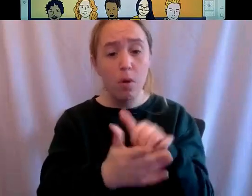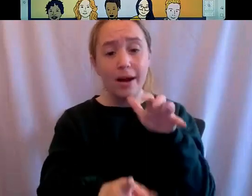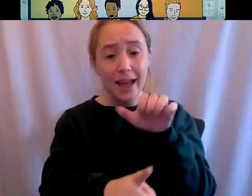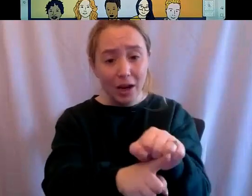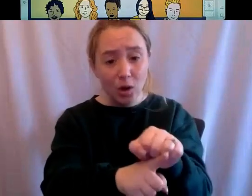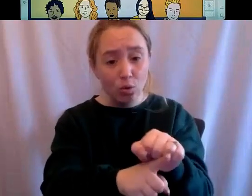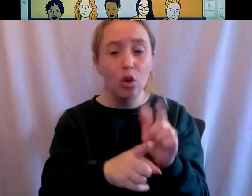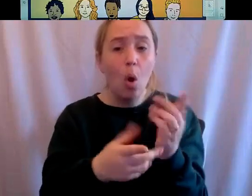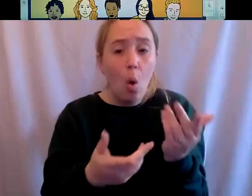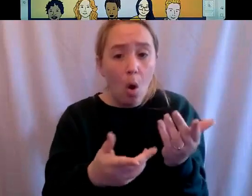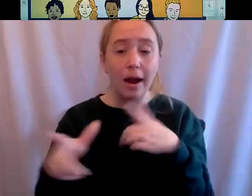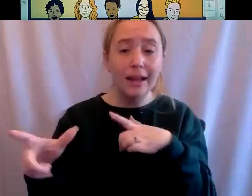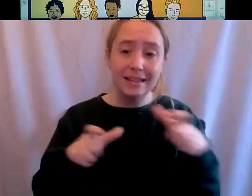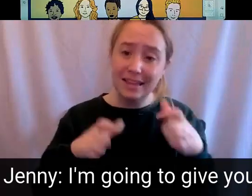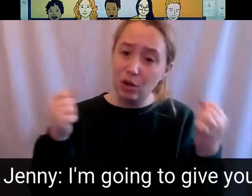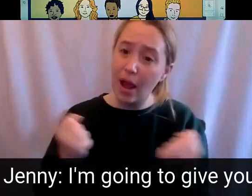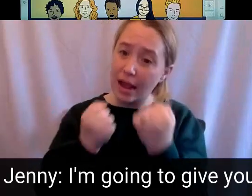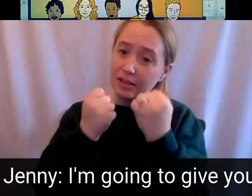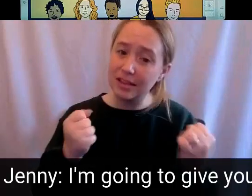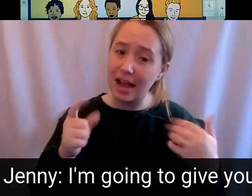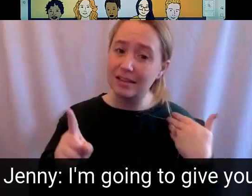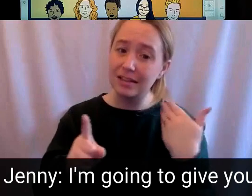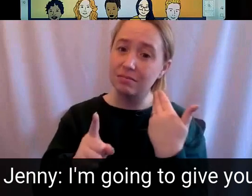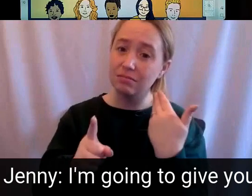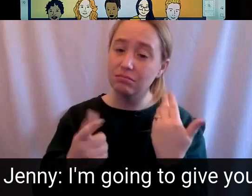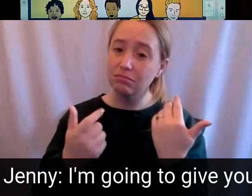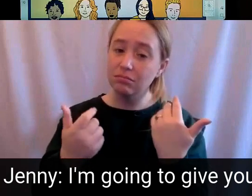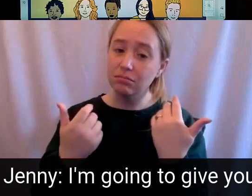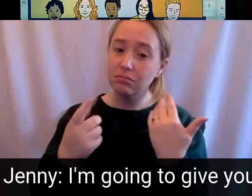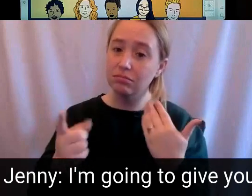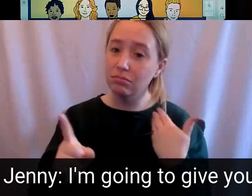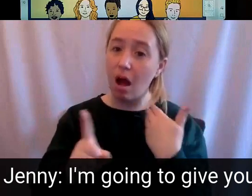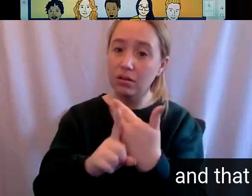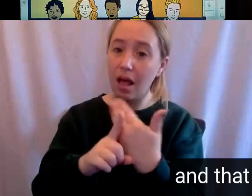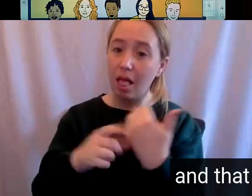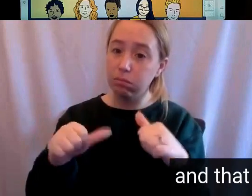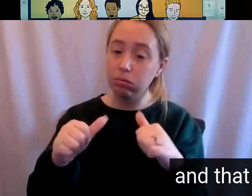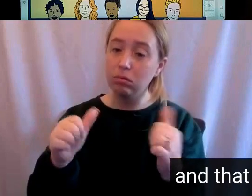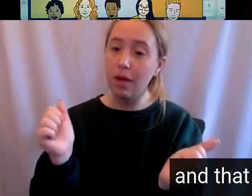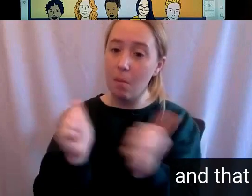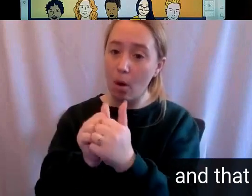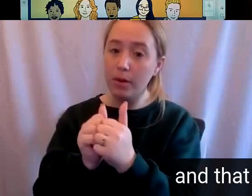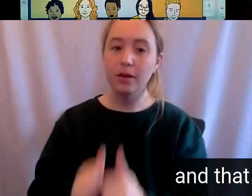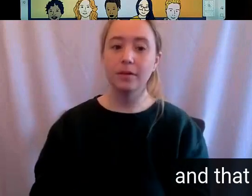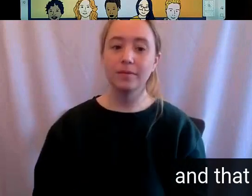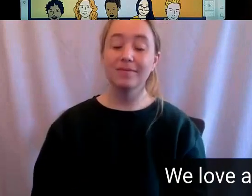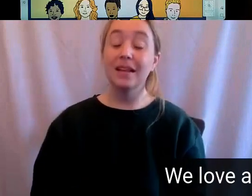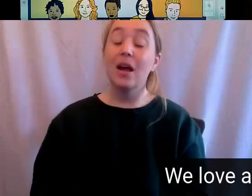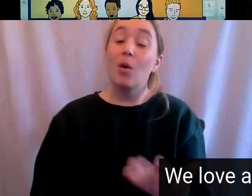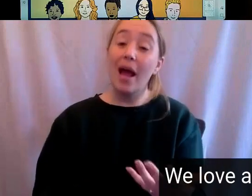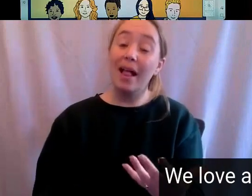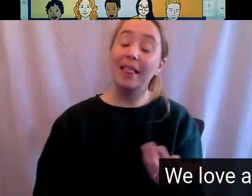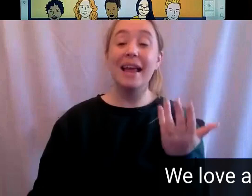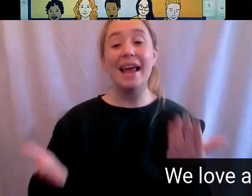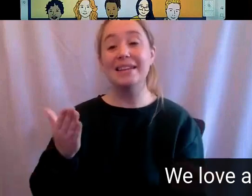continue exercise just while she's waiting? I'm going to give you the absolute physio answer here, and that is, It depends. We love